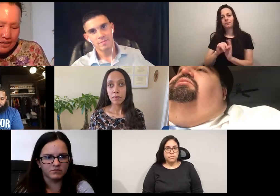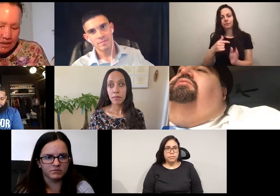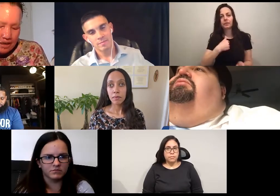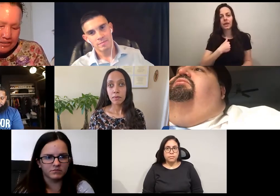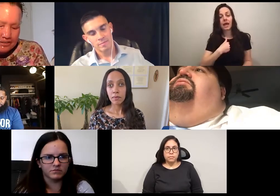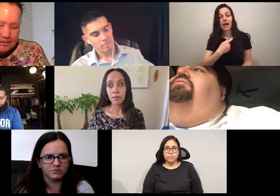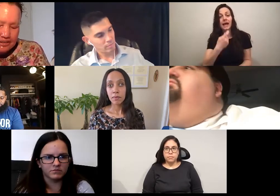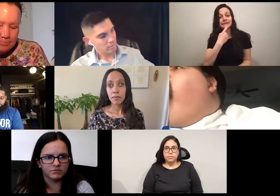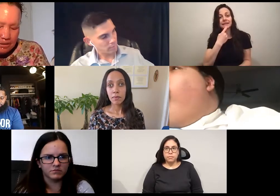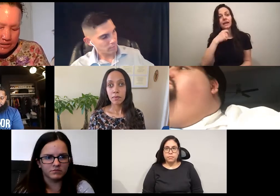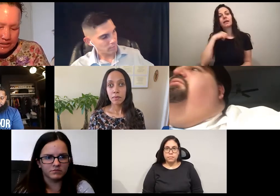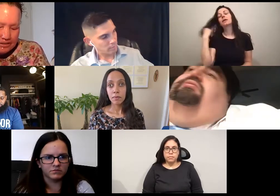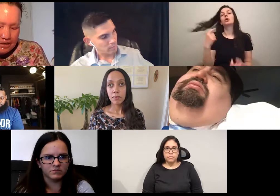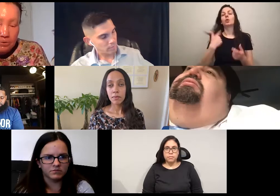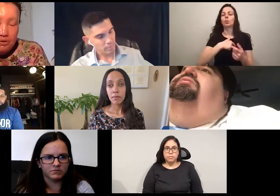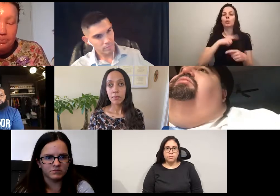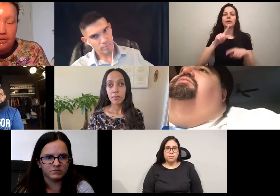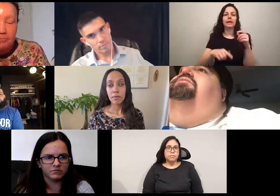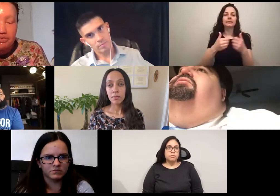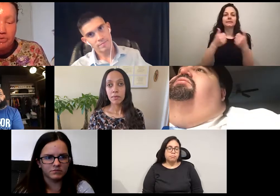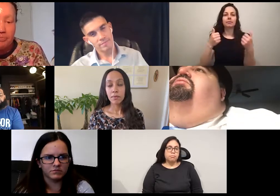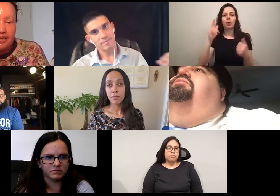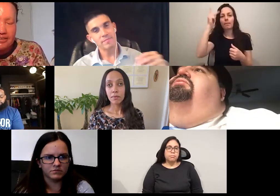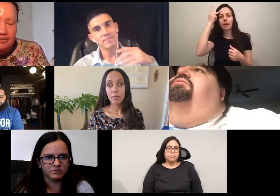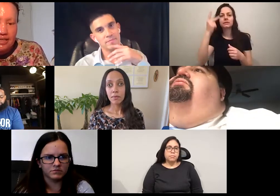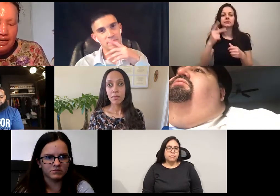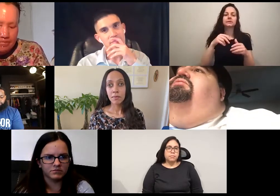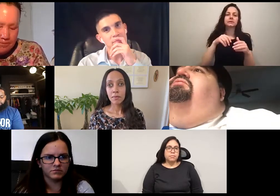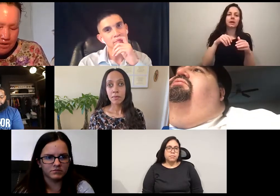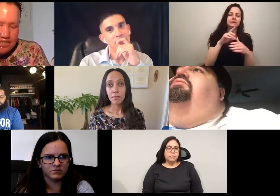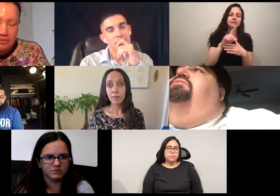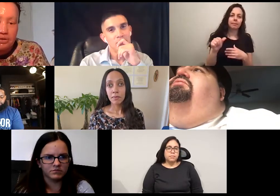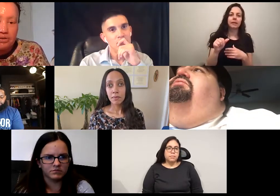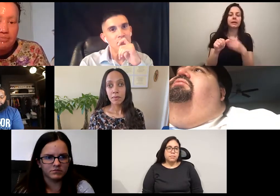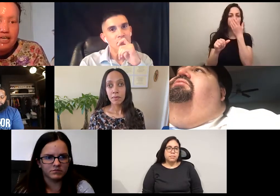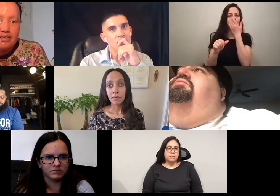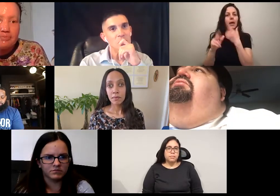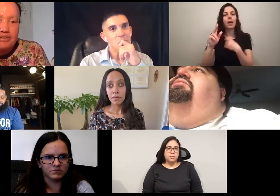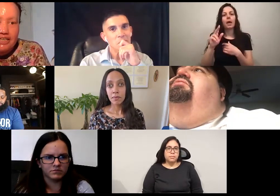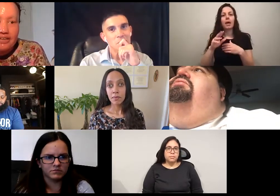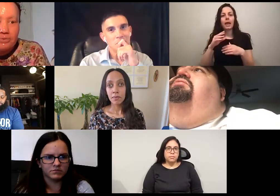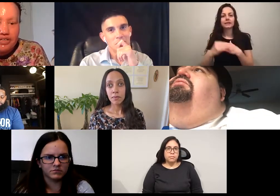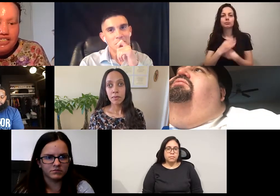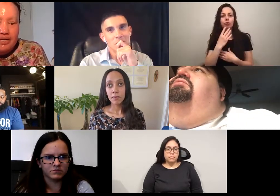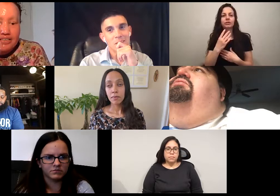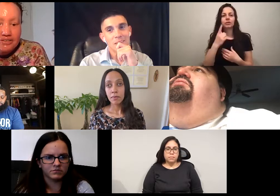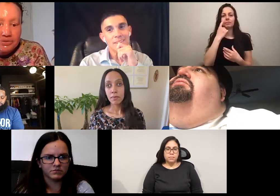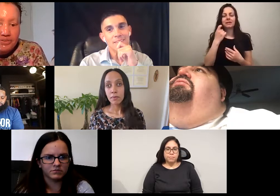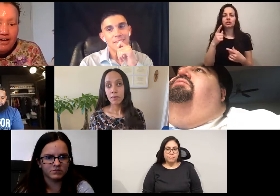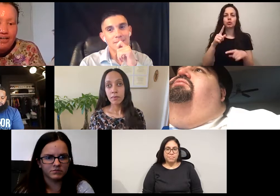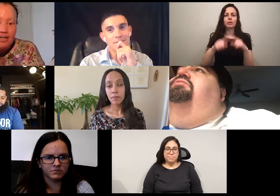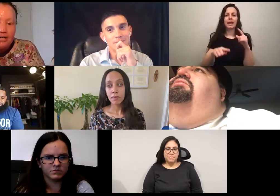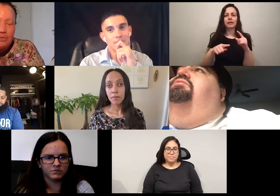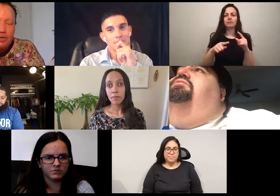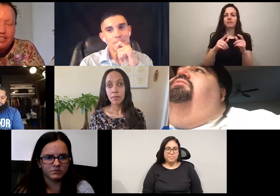disability, identity, and politics, and nor can we perform being inspirational on command, because I think we're expected to do